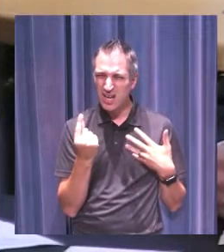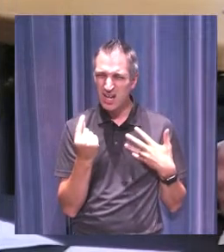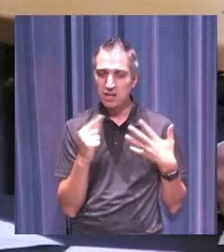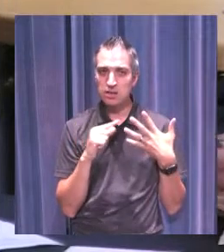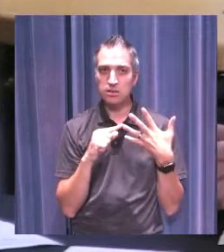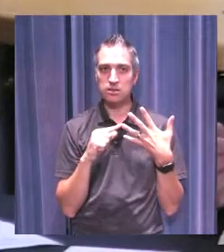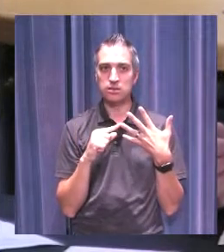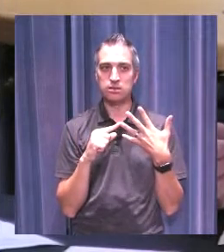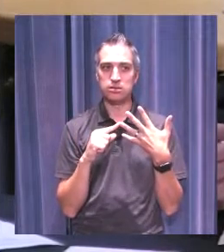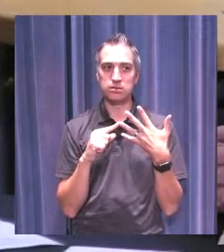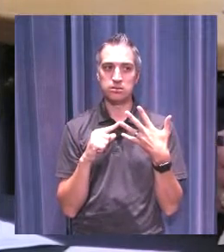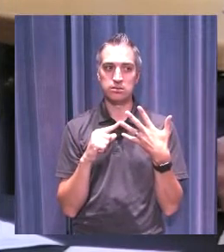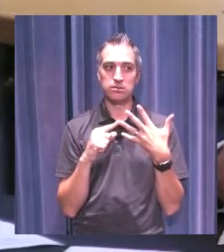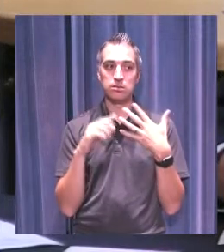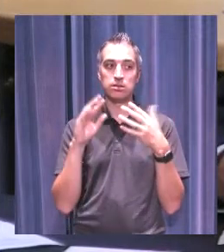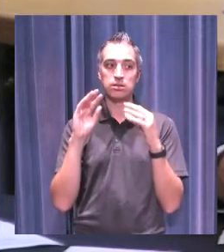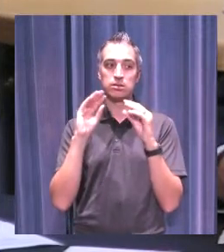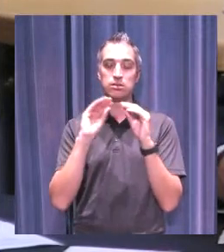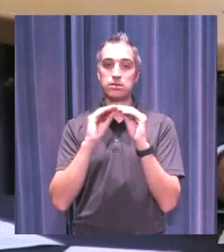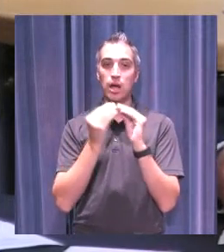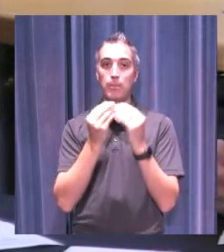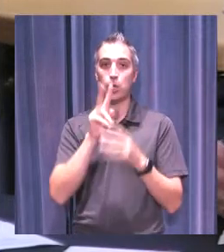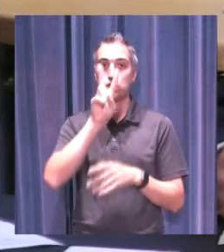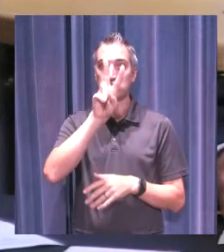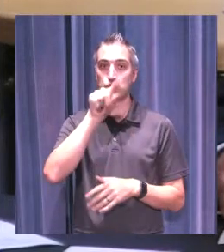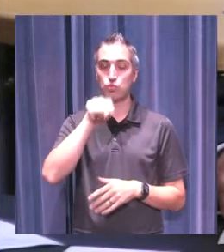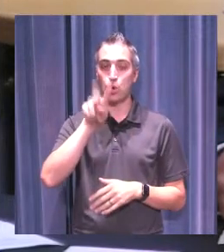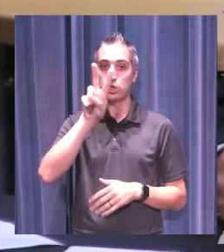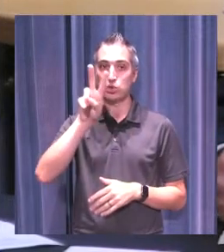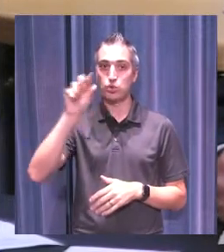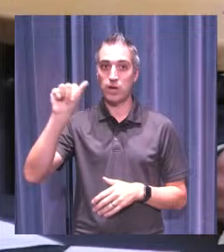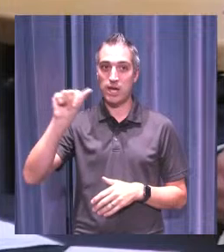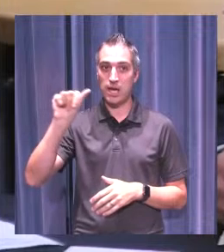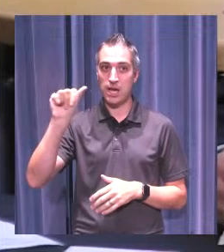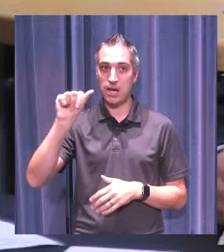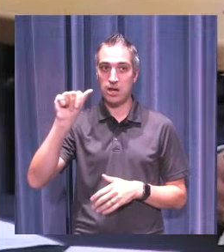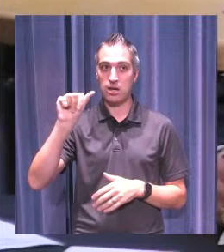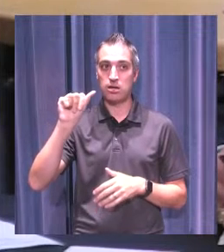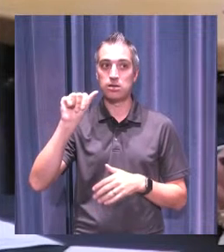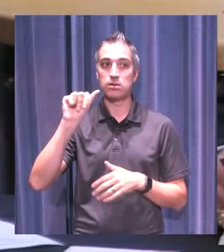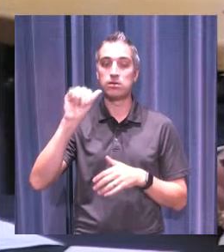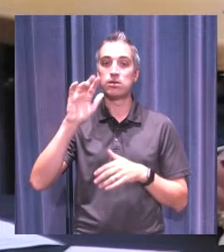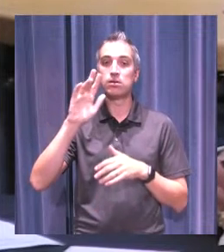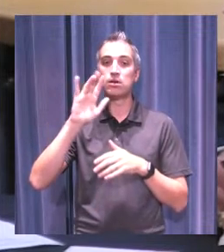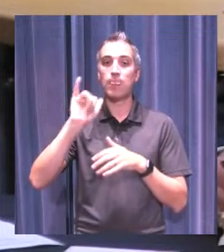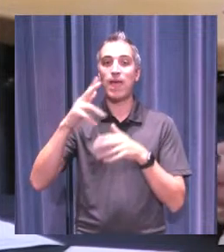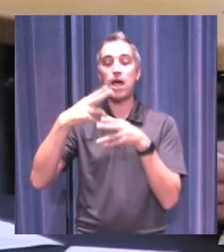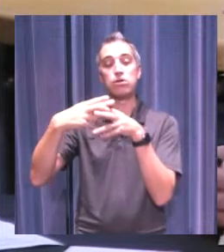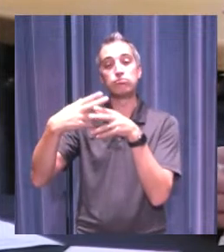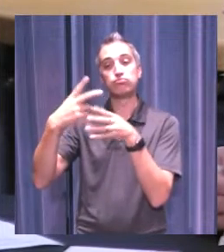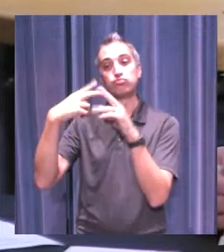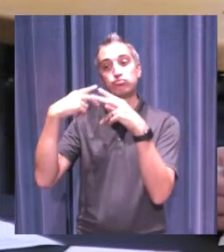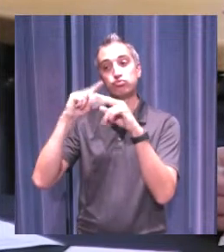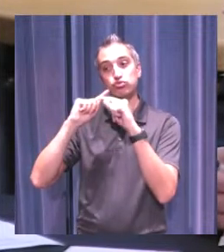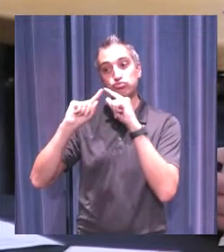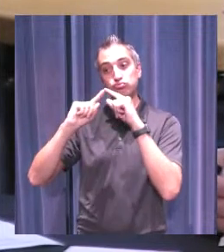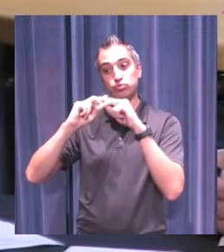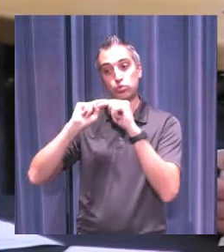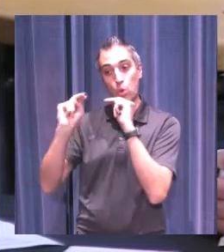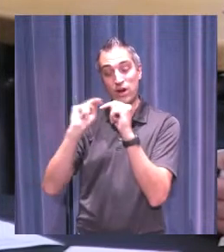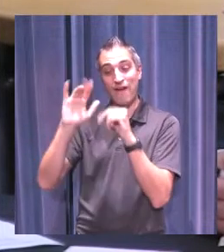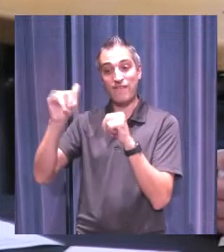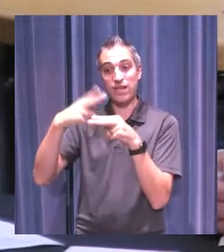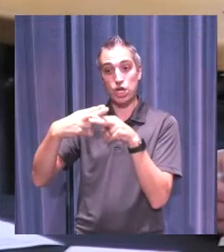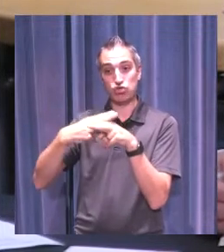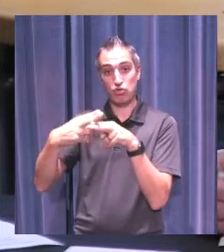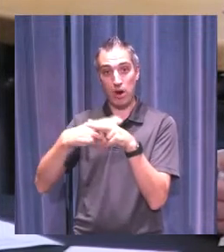And item number 2.28, approval of interim president candidate contract, will move